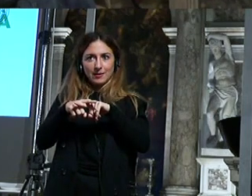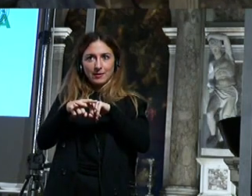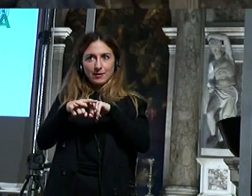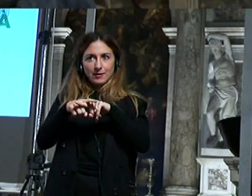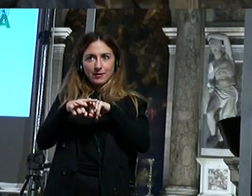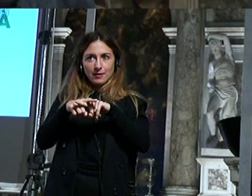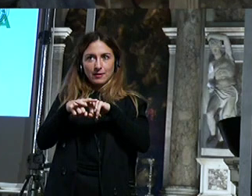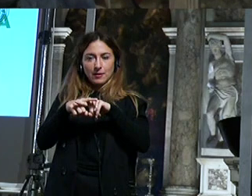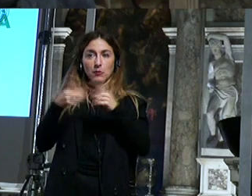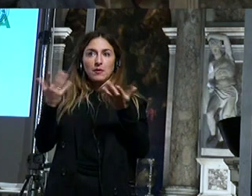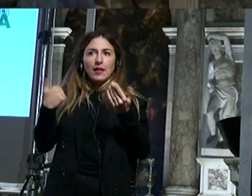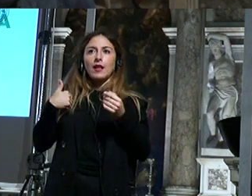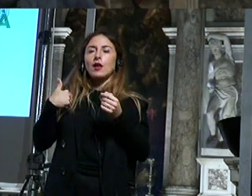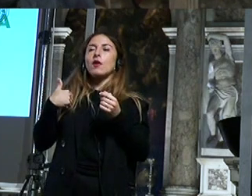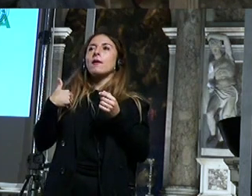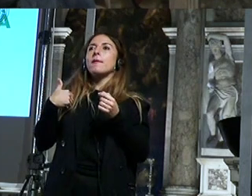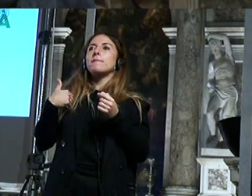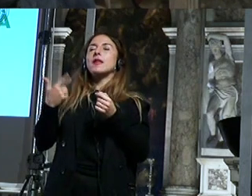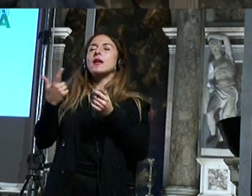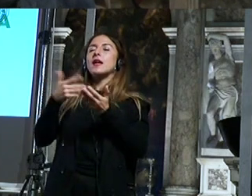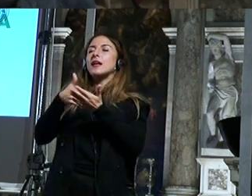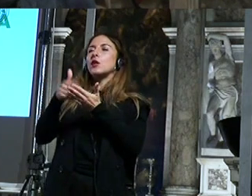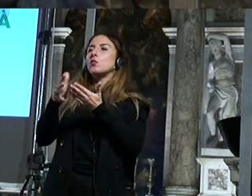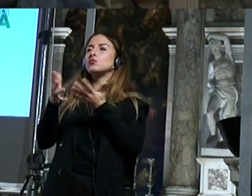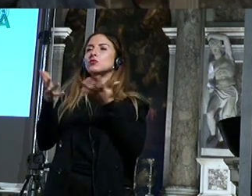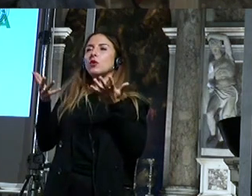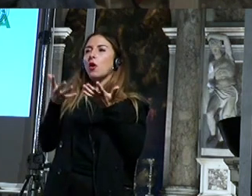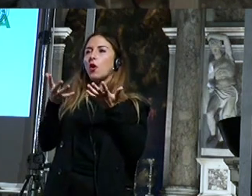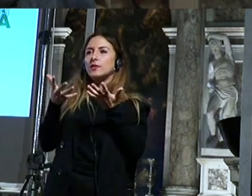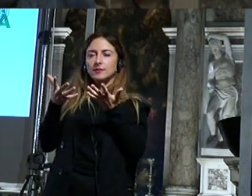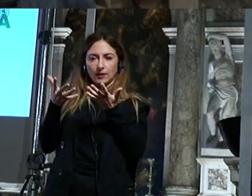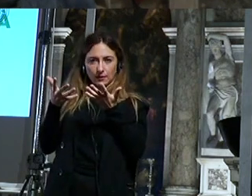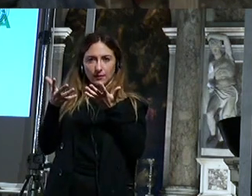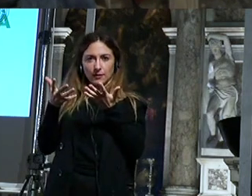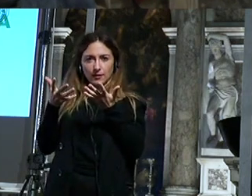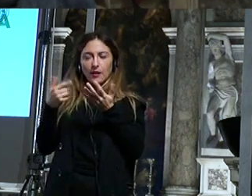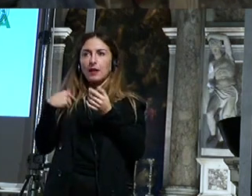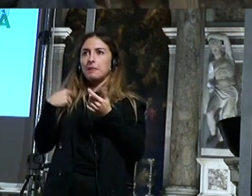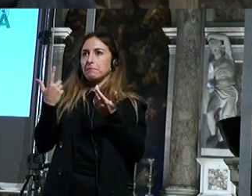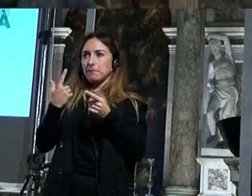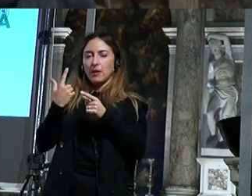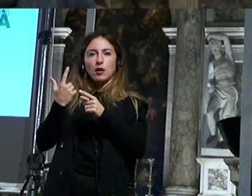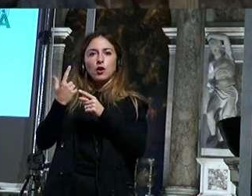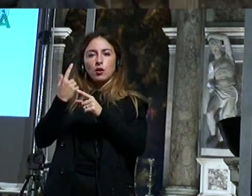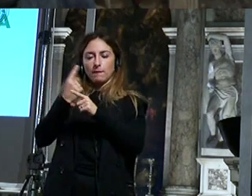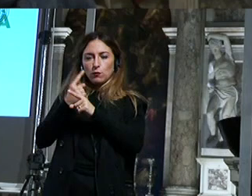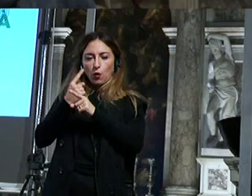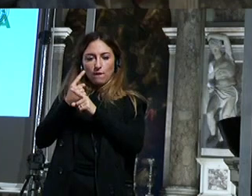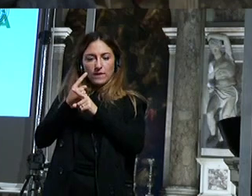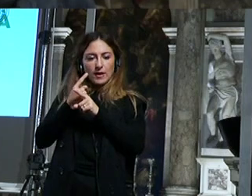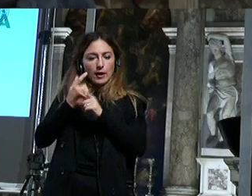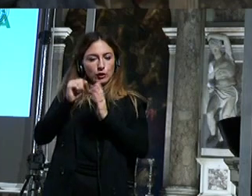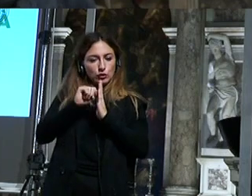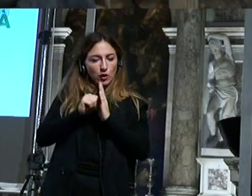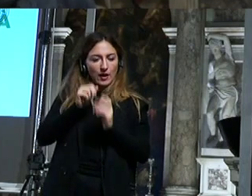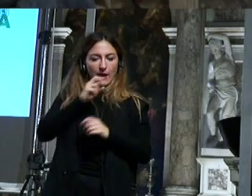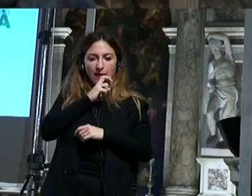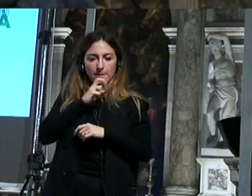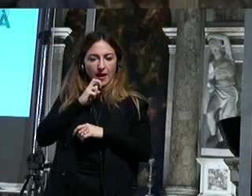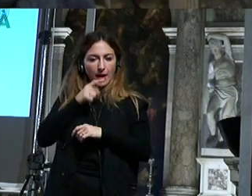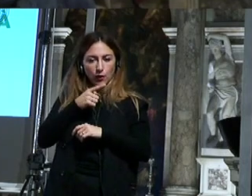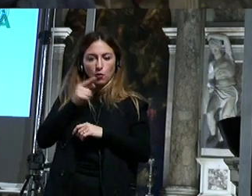my sense of duty to the Jewish past? He became, his father was a scholar of